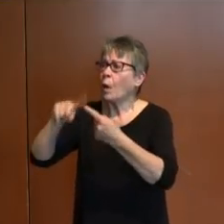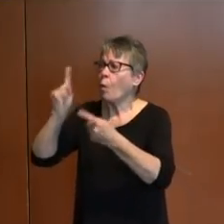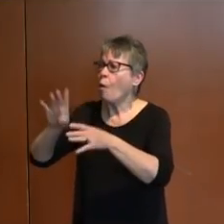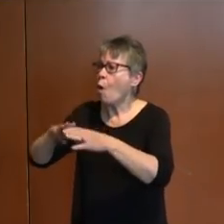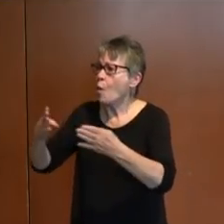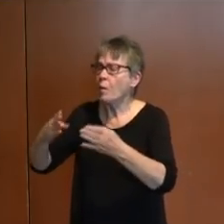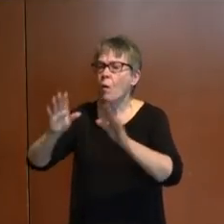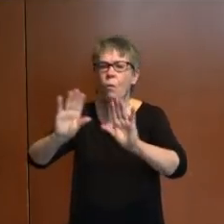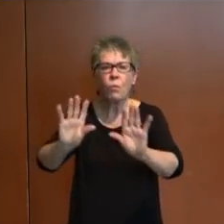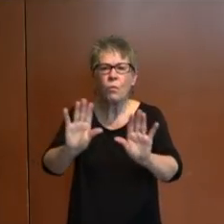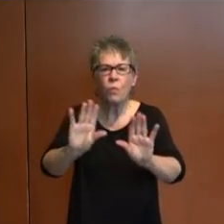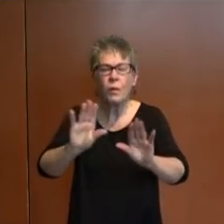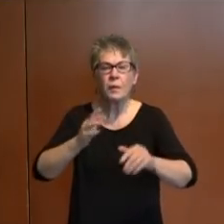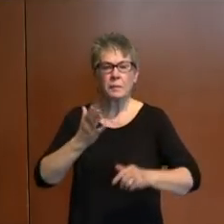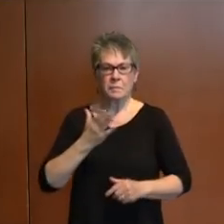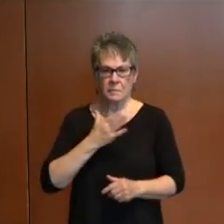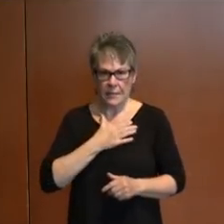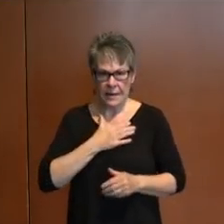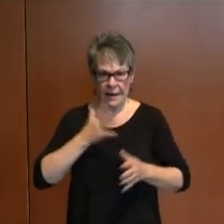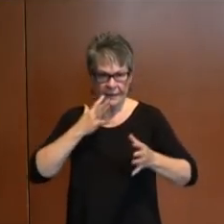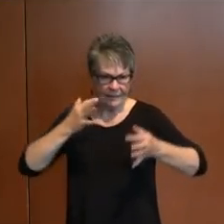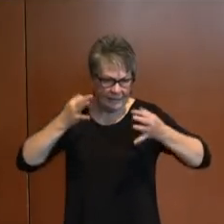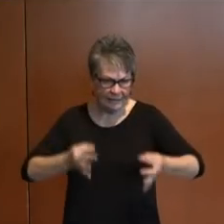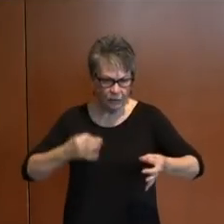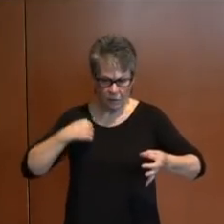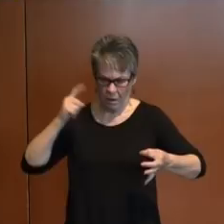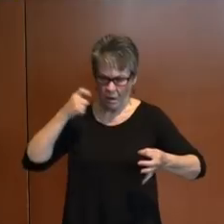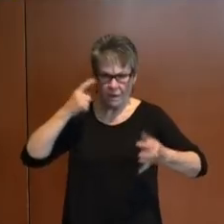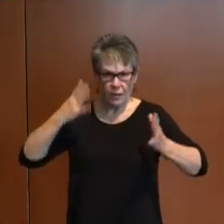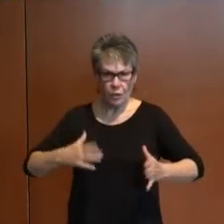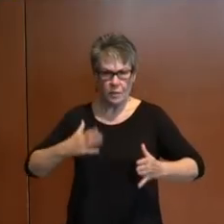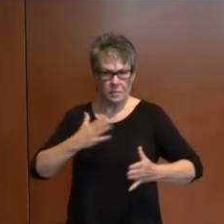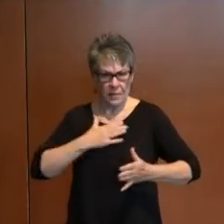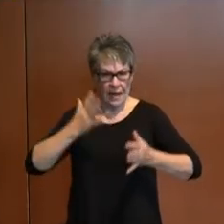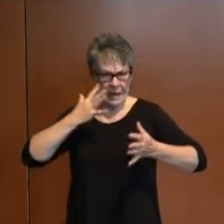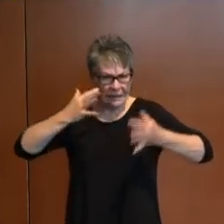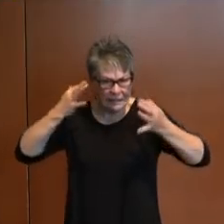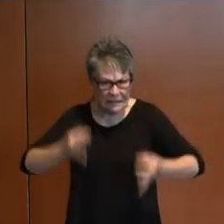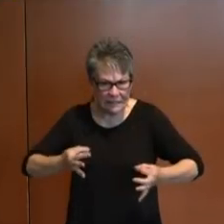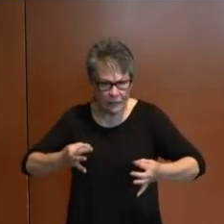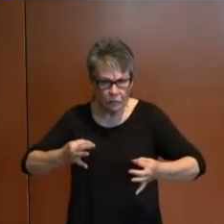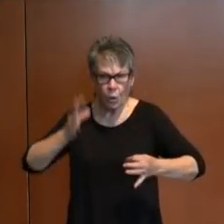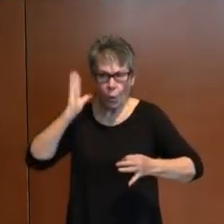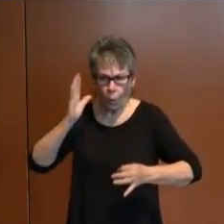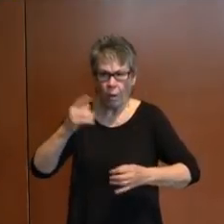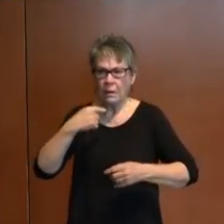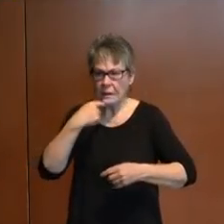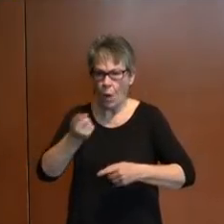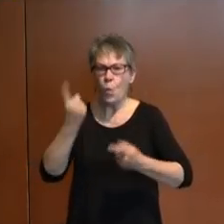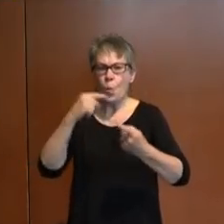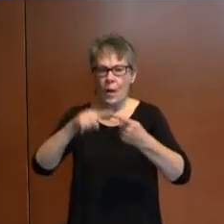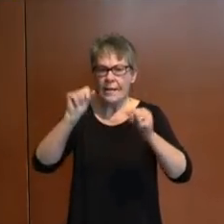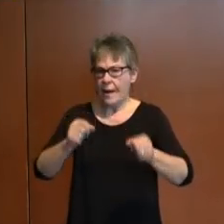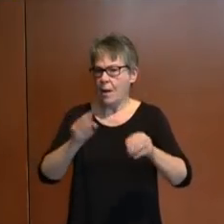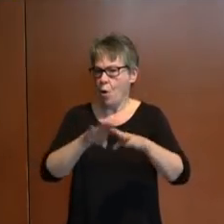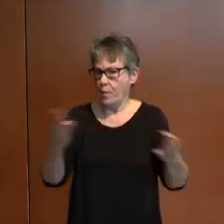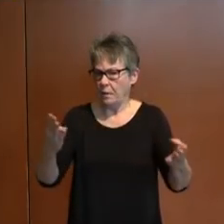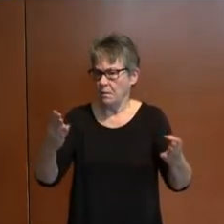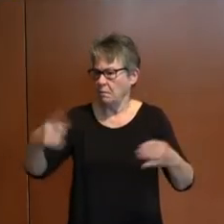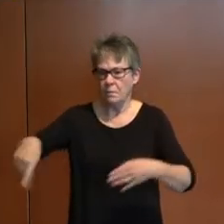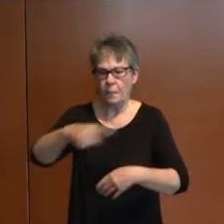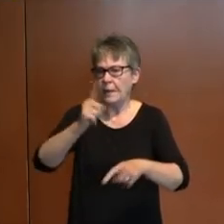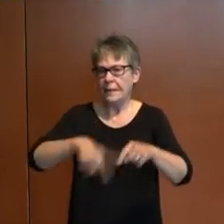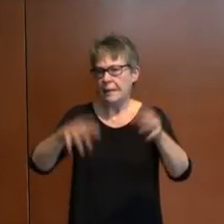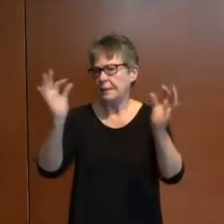the closure until at least April 17th, at the very earliest. The decision to reopen will be based on